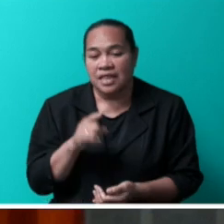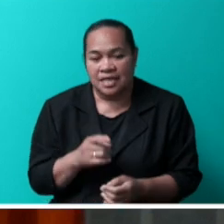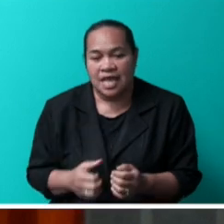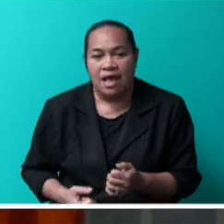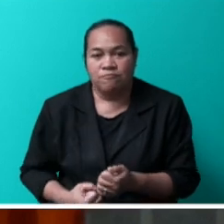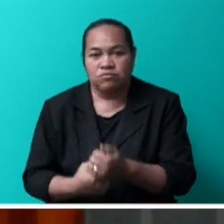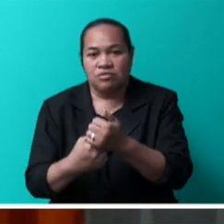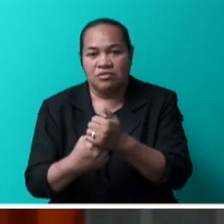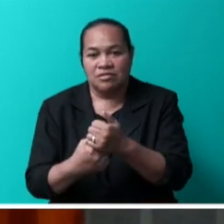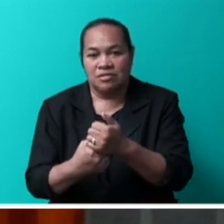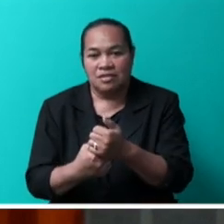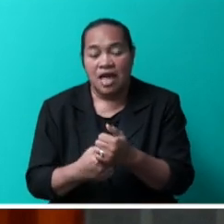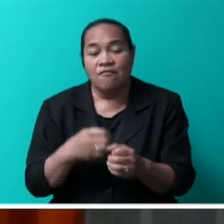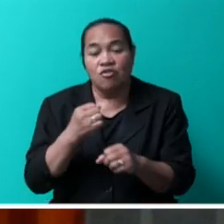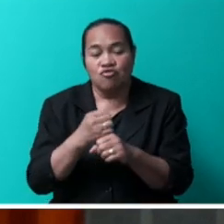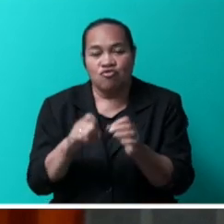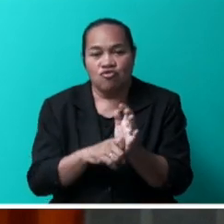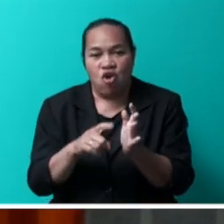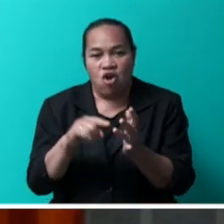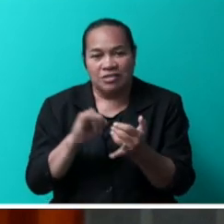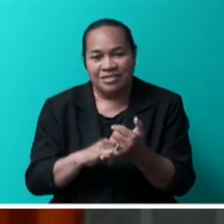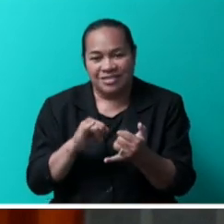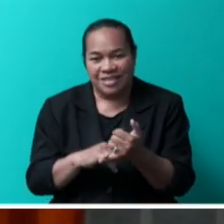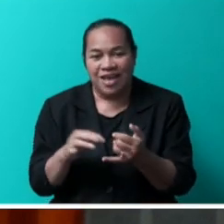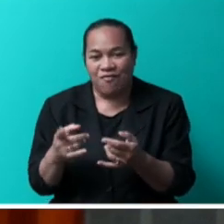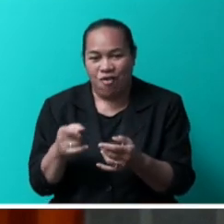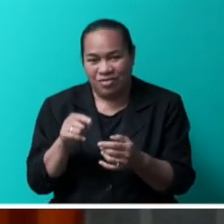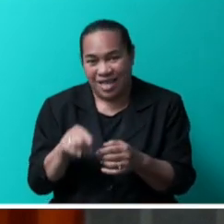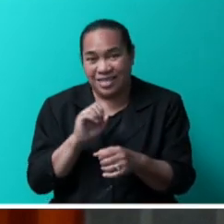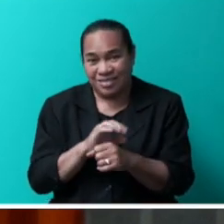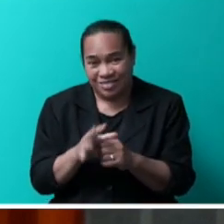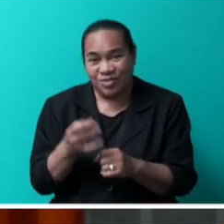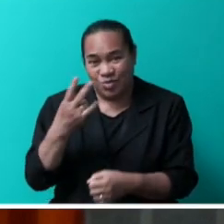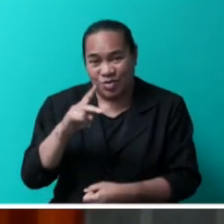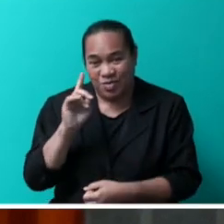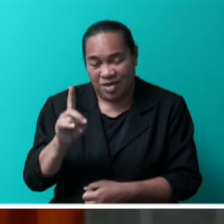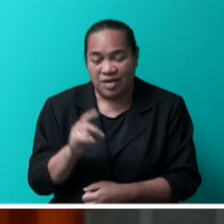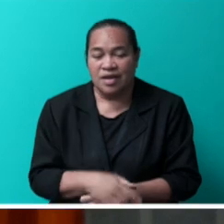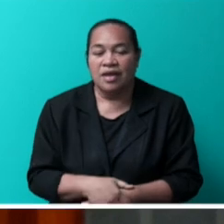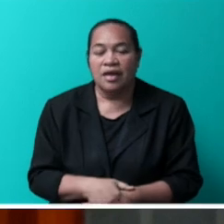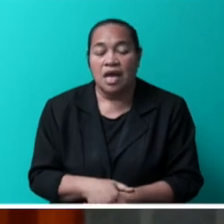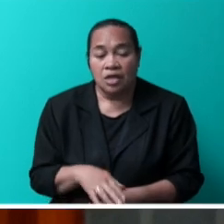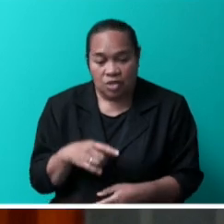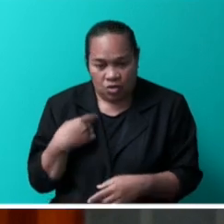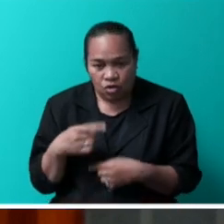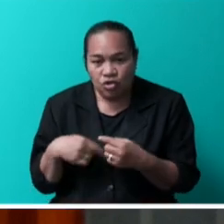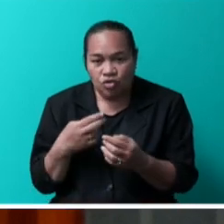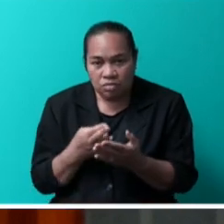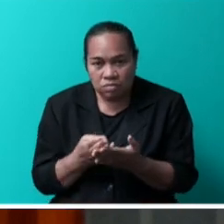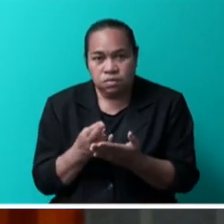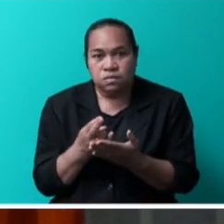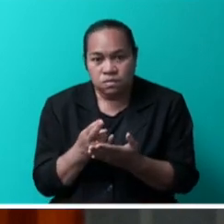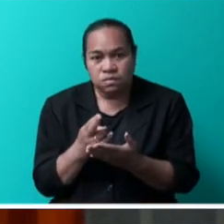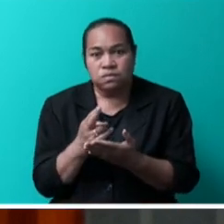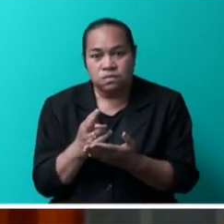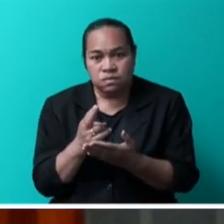of gross foreign reserve at that time. As the Fijian economy continued to recover, the